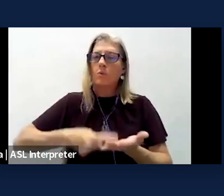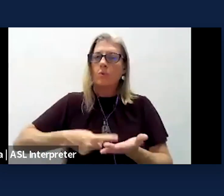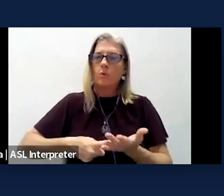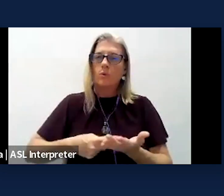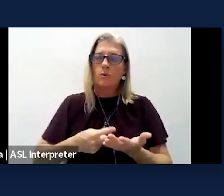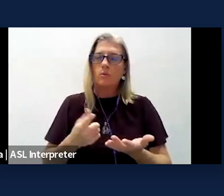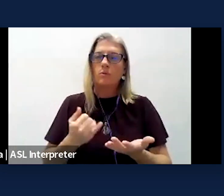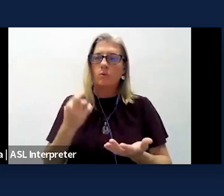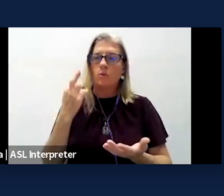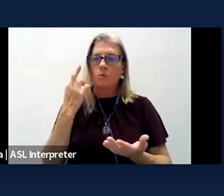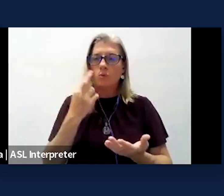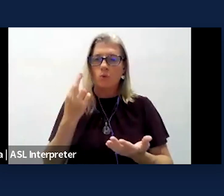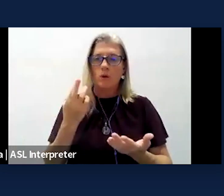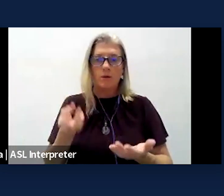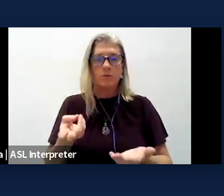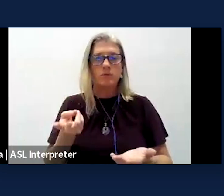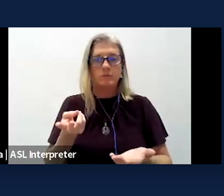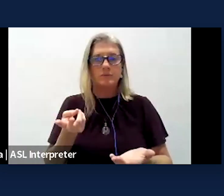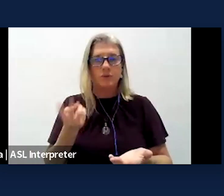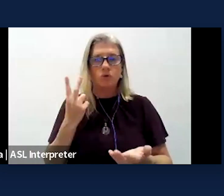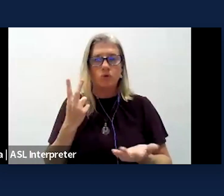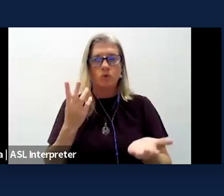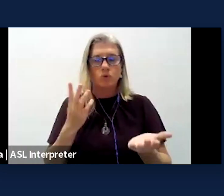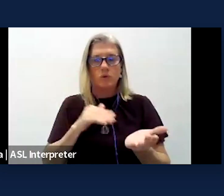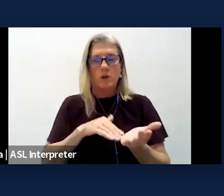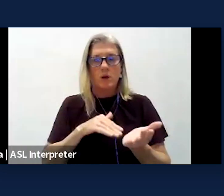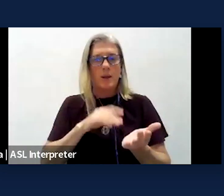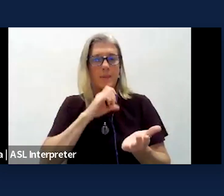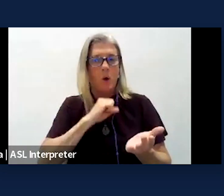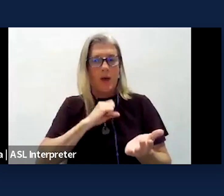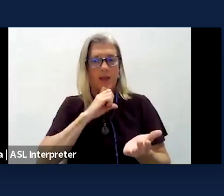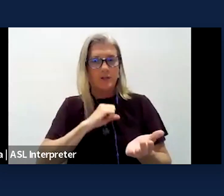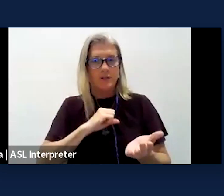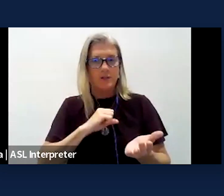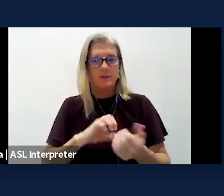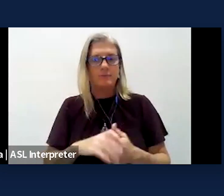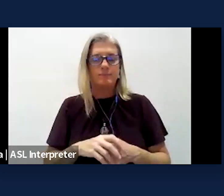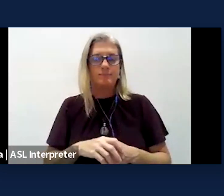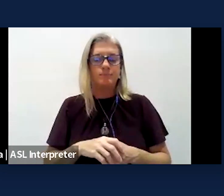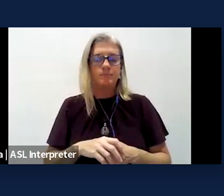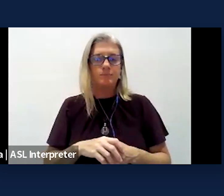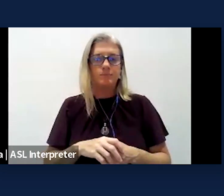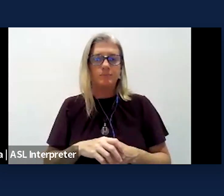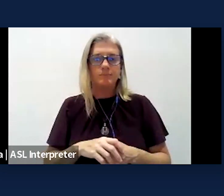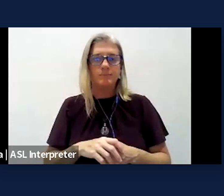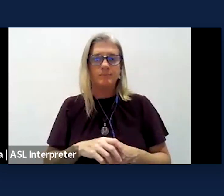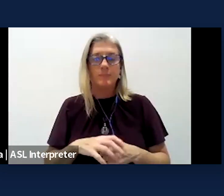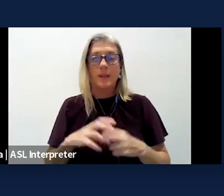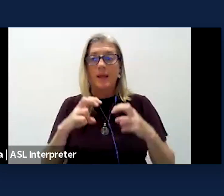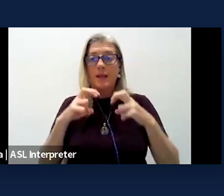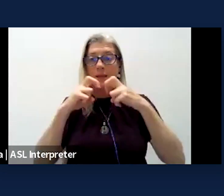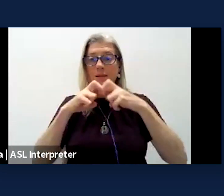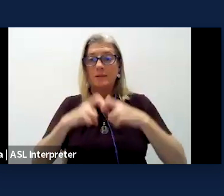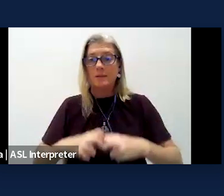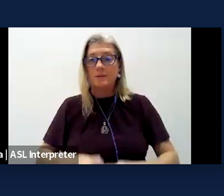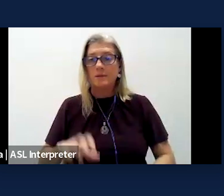here, doctors, about aging and spinal cord injury, because I'm